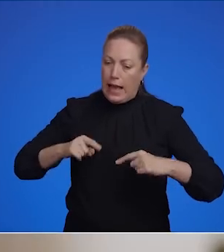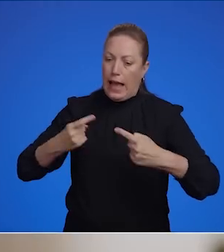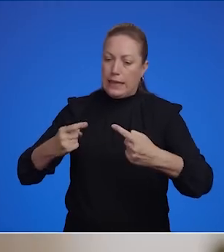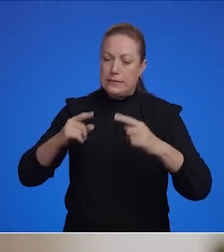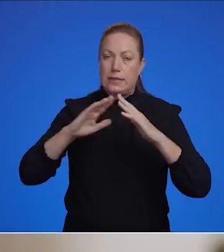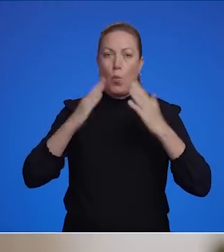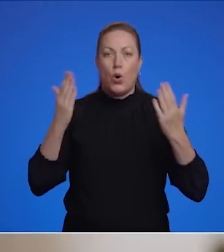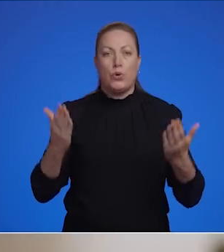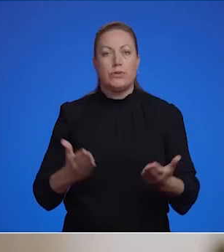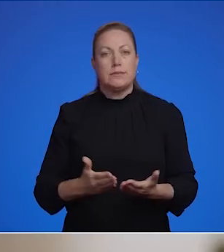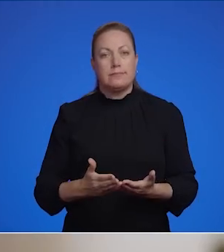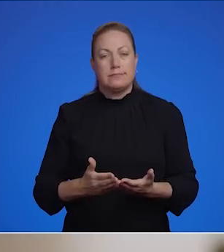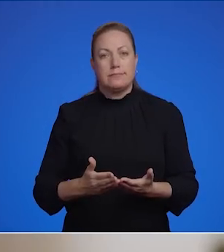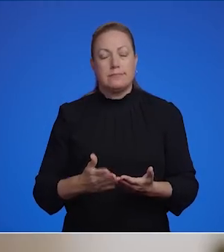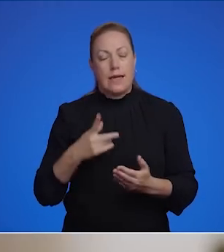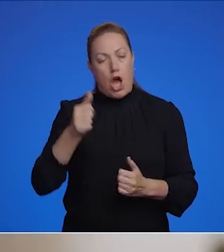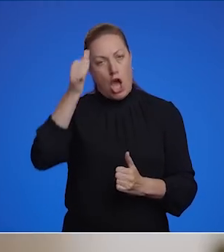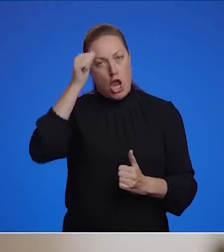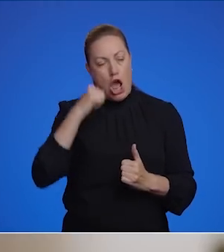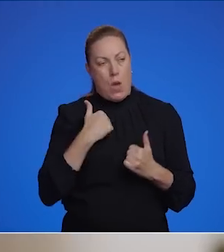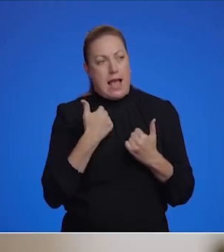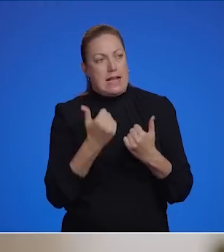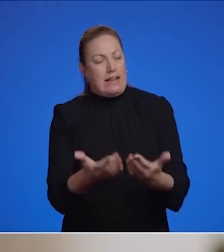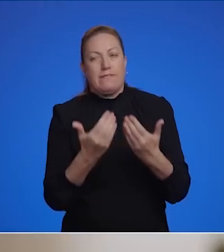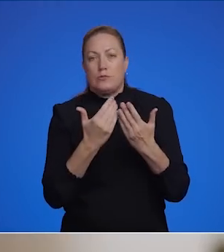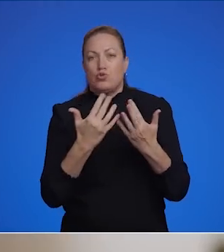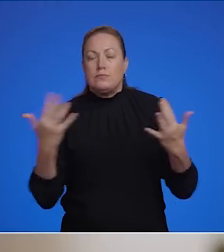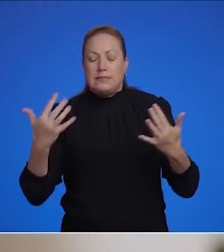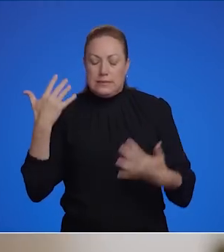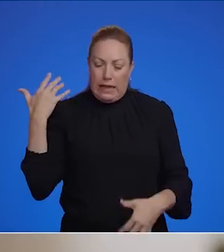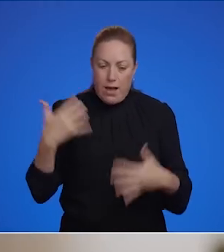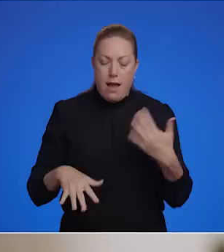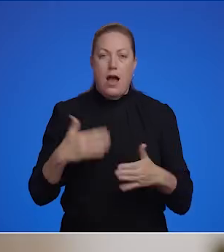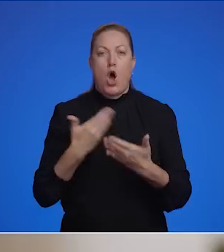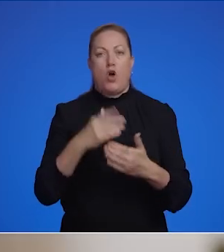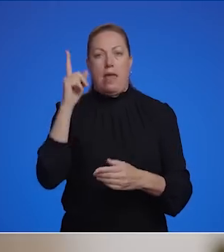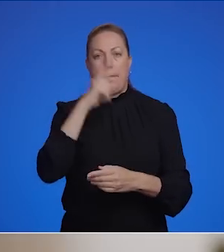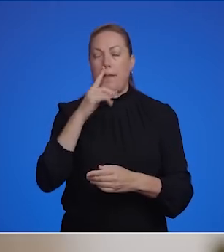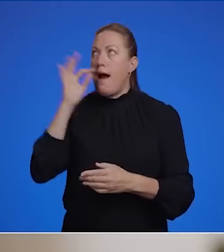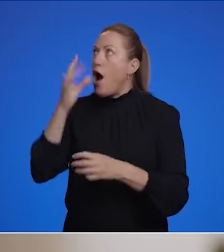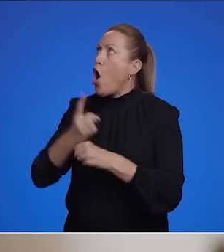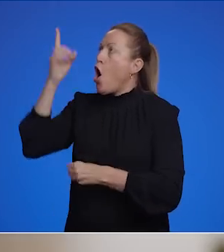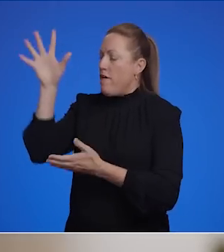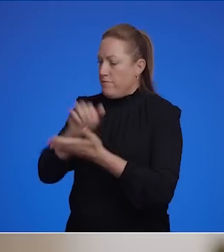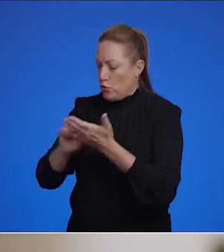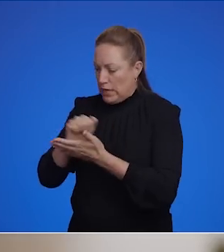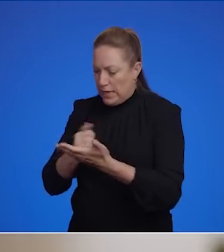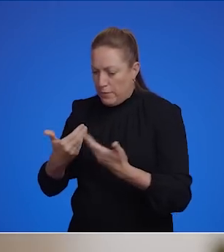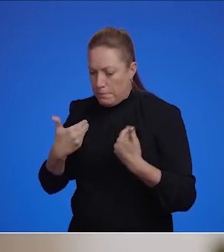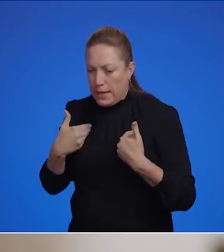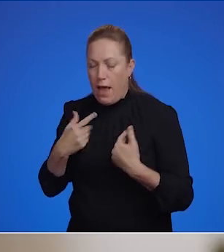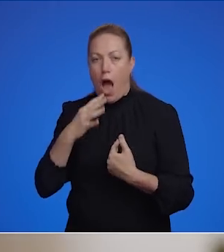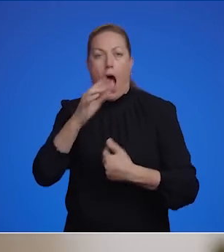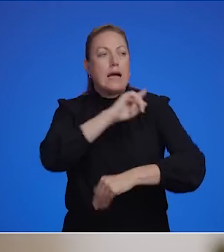humanity. I caused unspeakable suffering. May the Lord God forgive me. I ask the Polish people